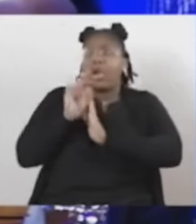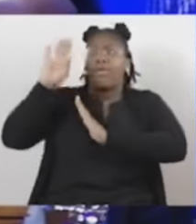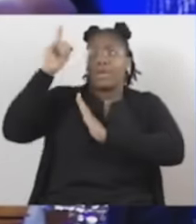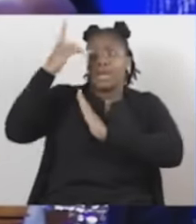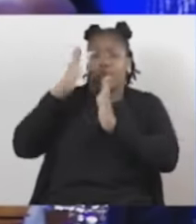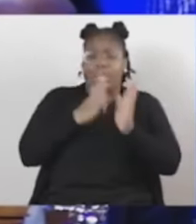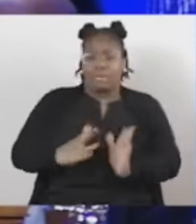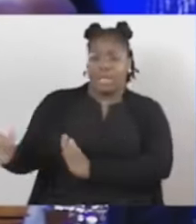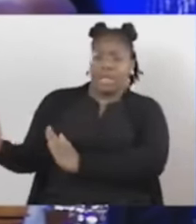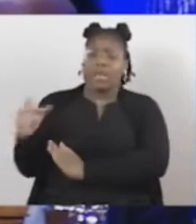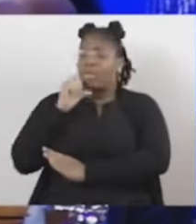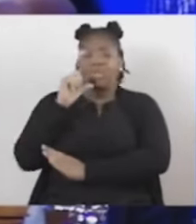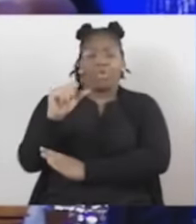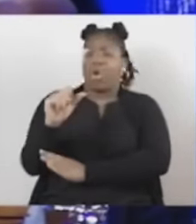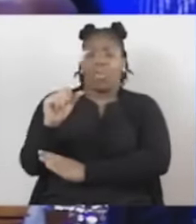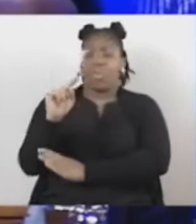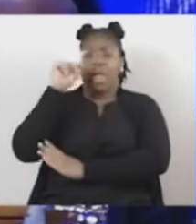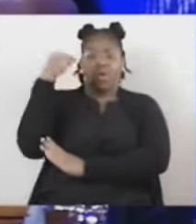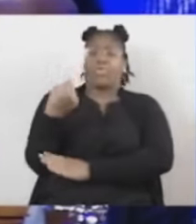for you, don't ignore it.